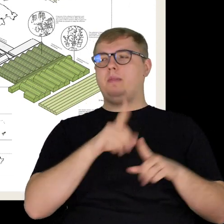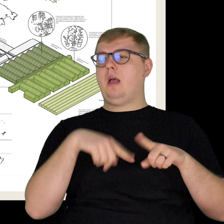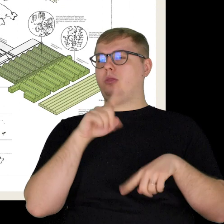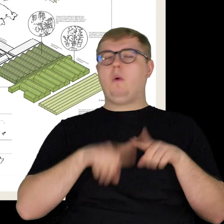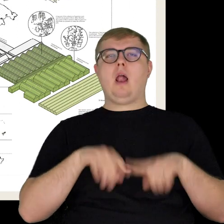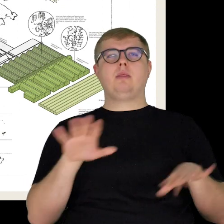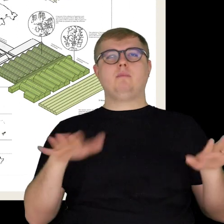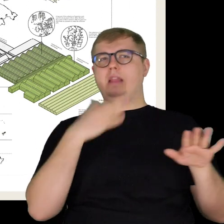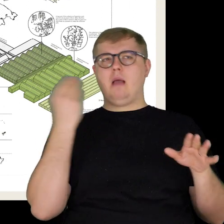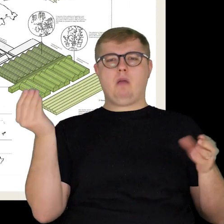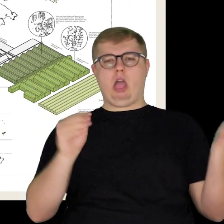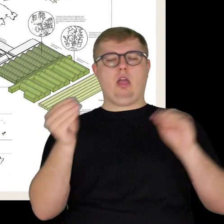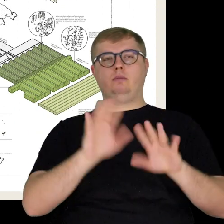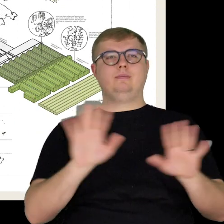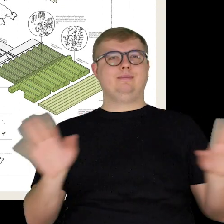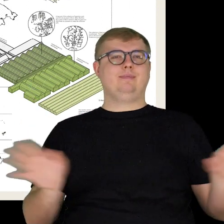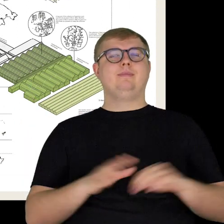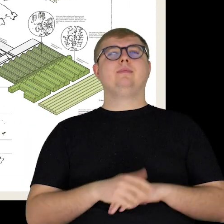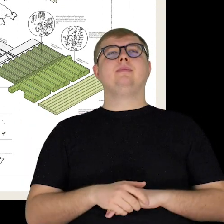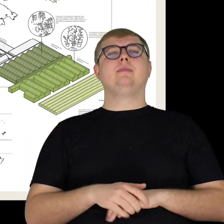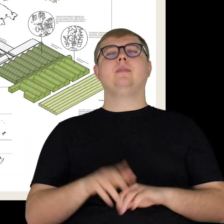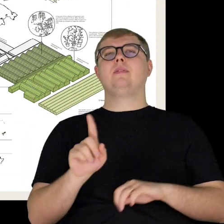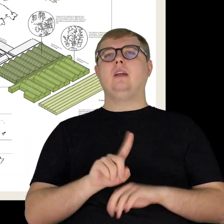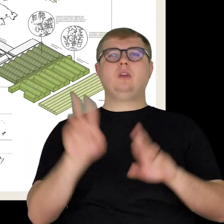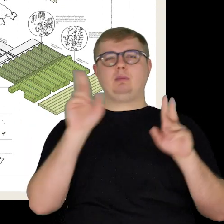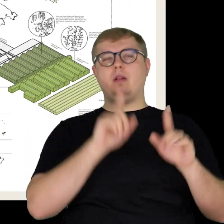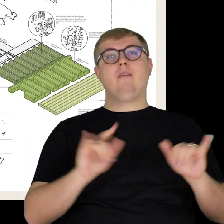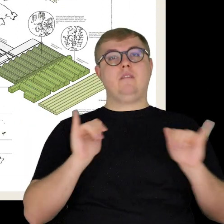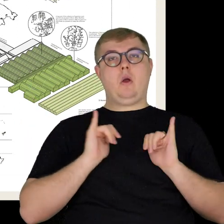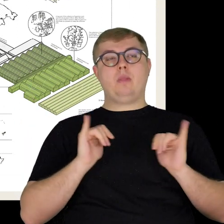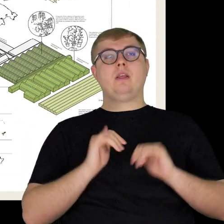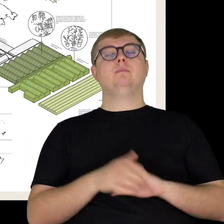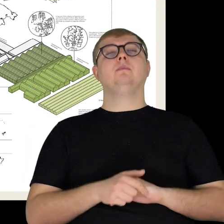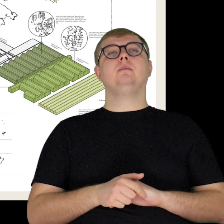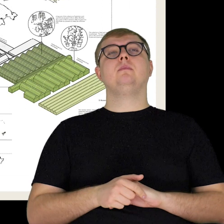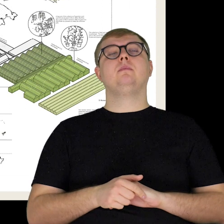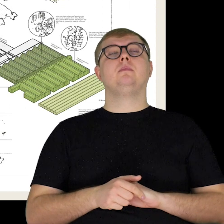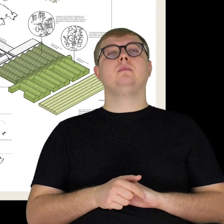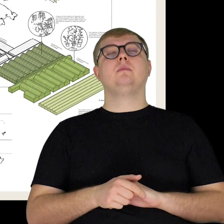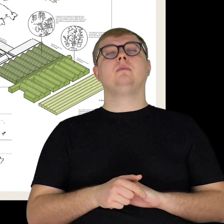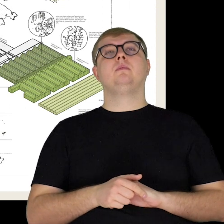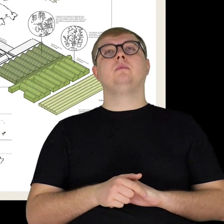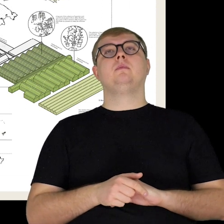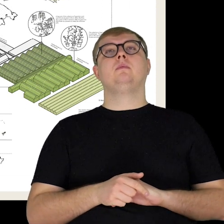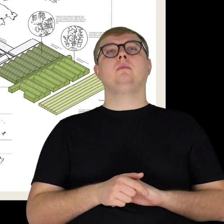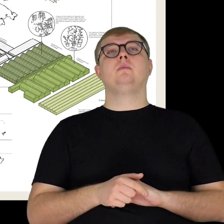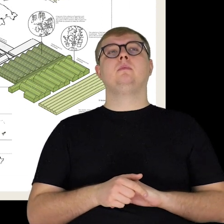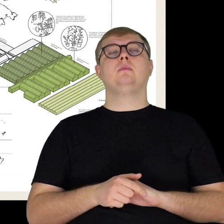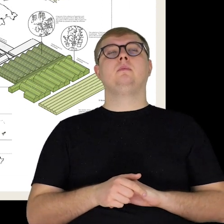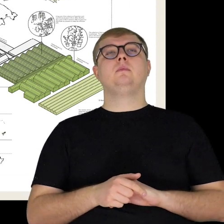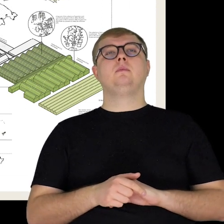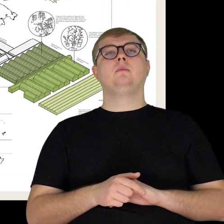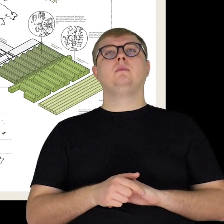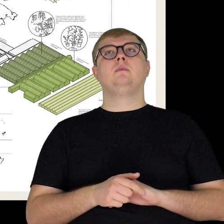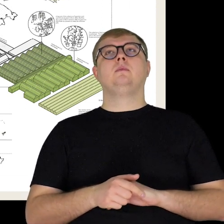recognizable and comfortable, is also fraught. There's a sort of every position, every assemblage, every